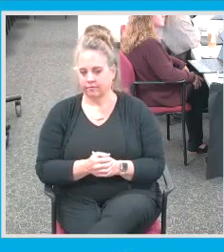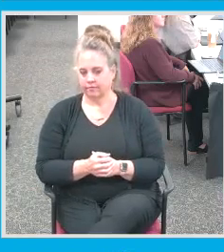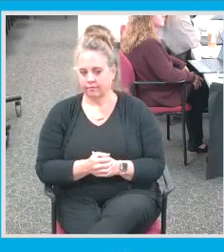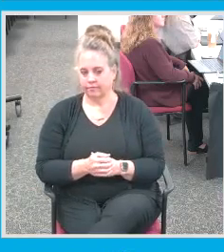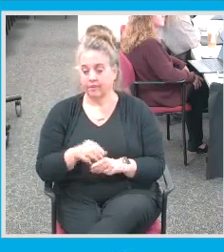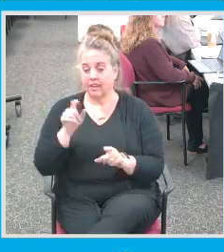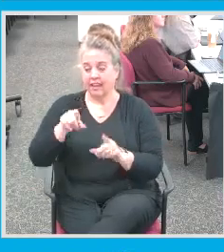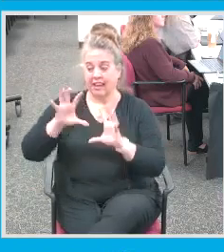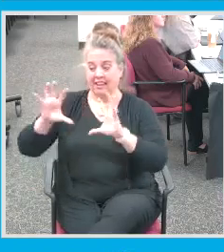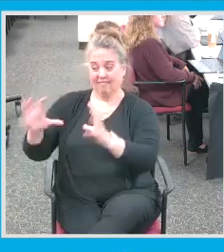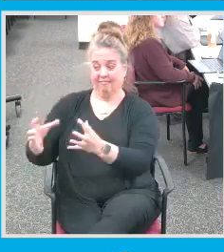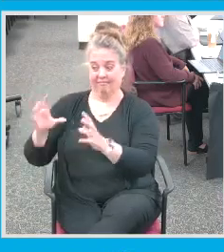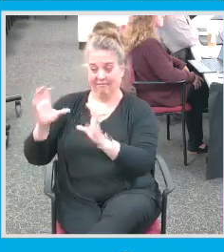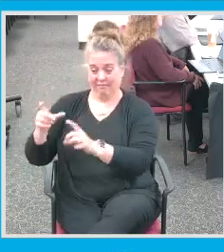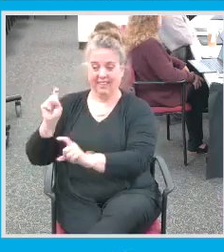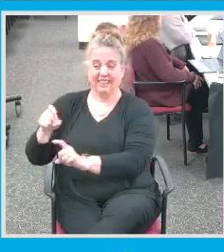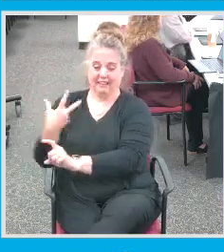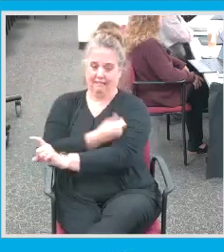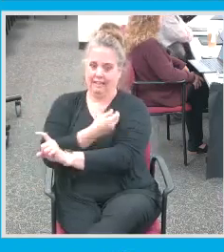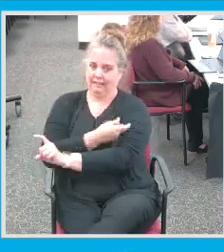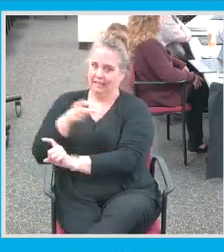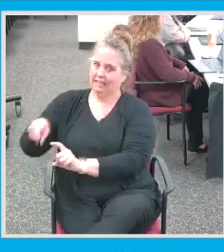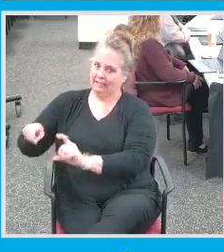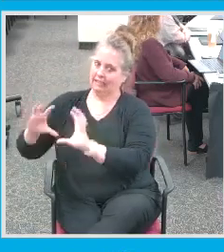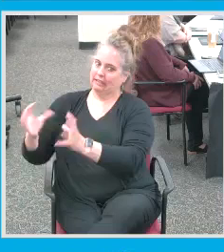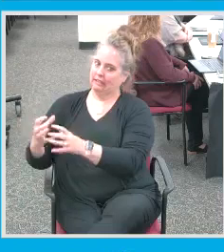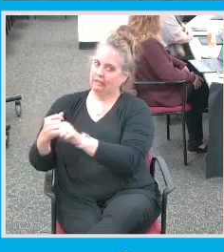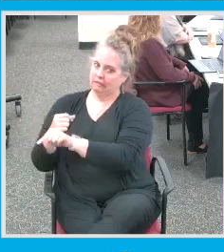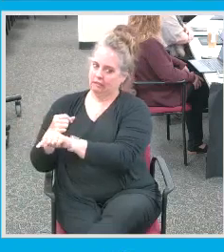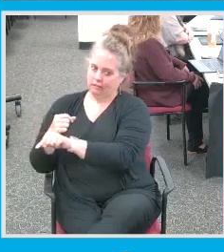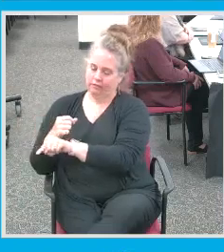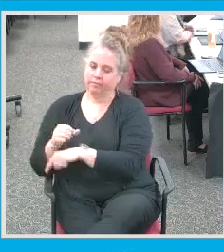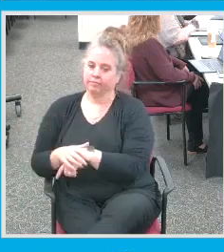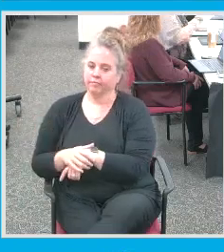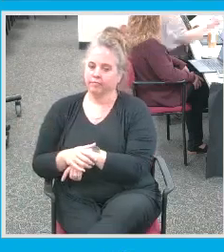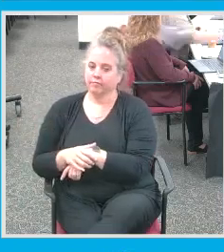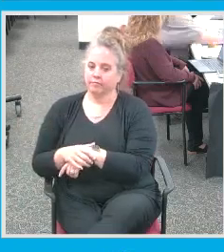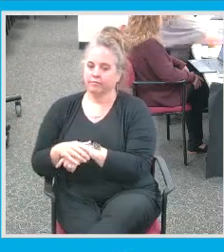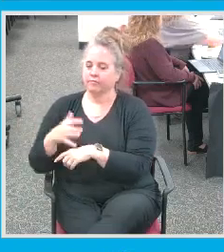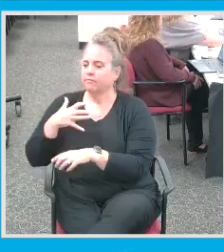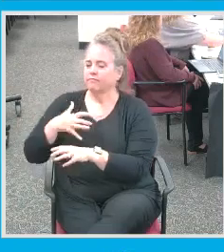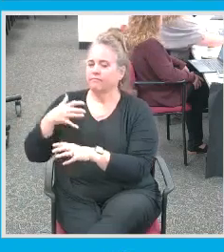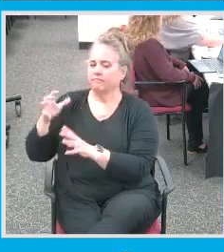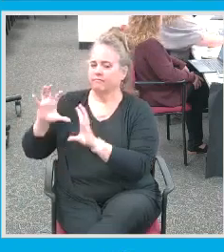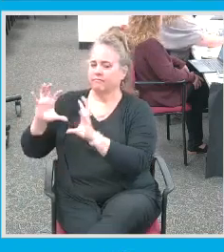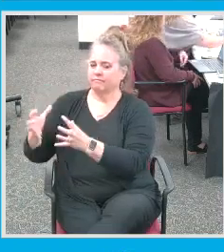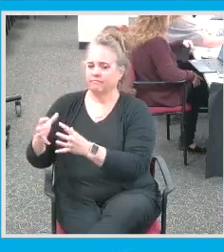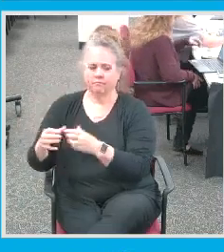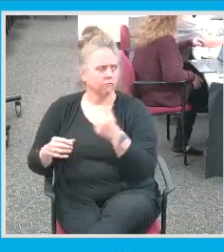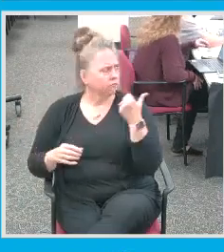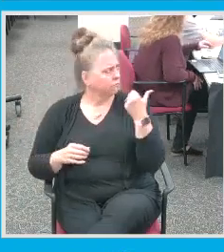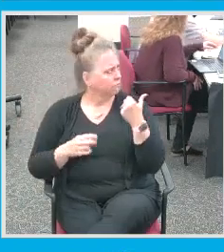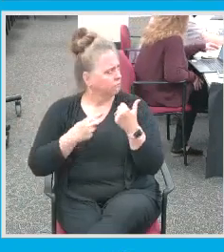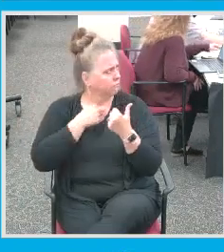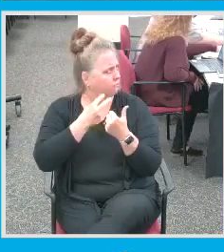don't charge to send out the mobile team. Clarence, I don't think your microphone's on.